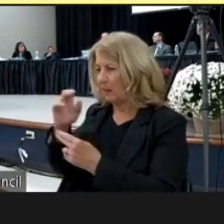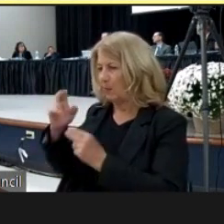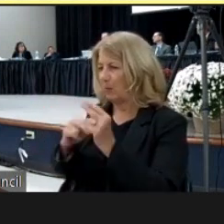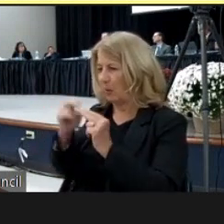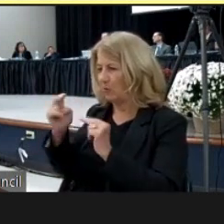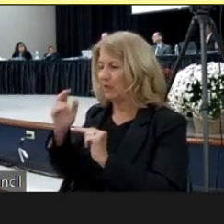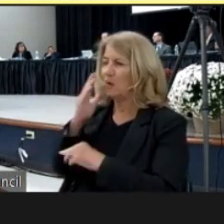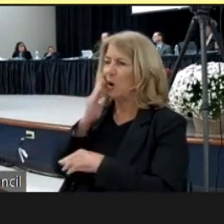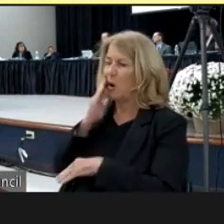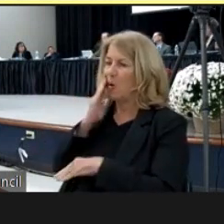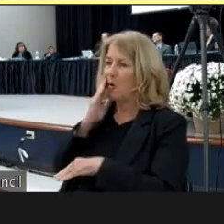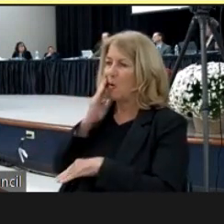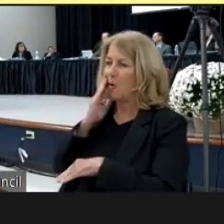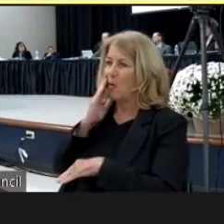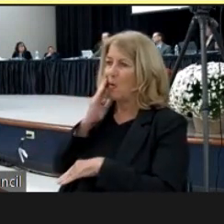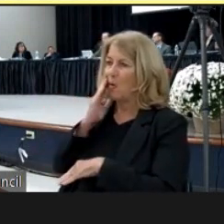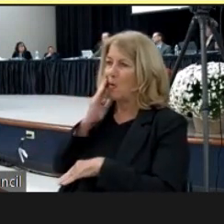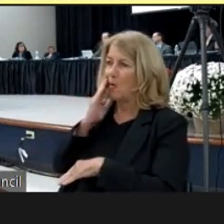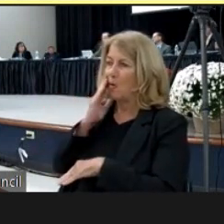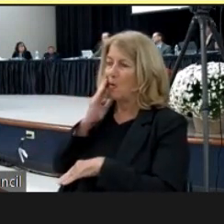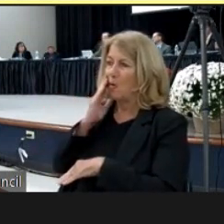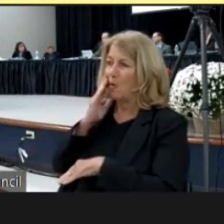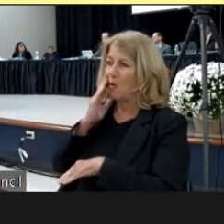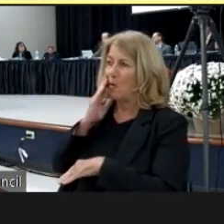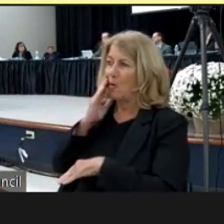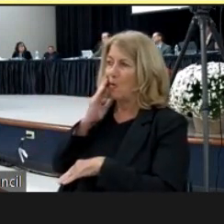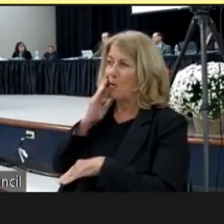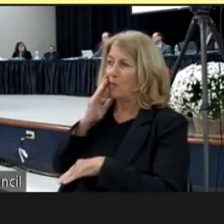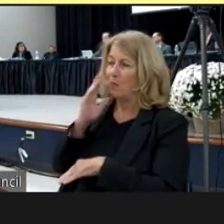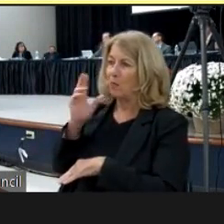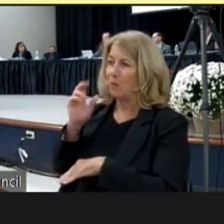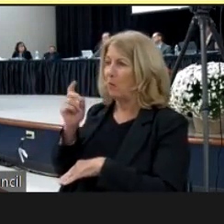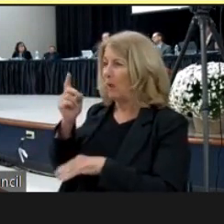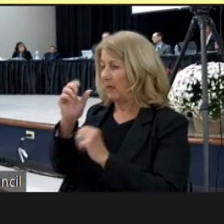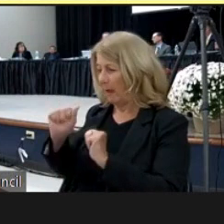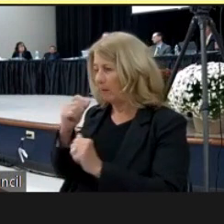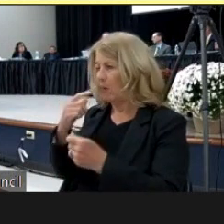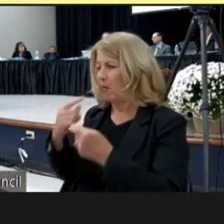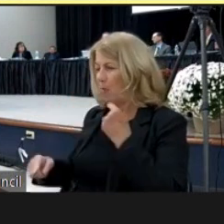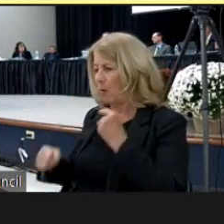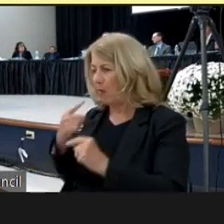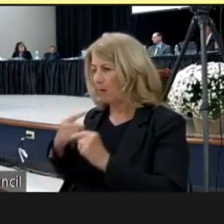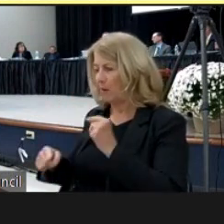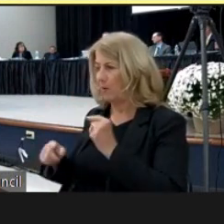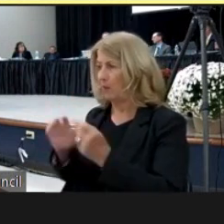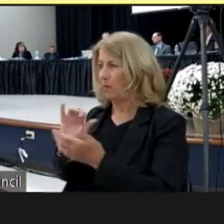no one subjectively could even argue that it is